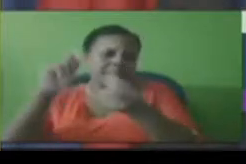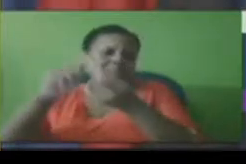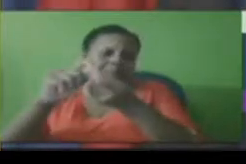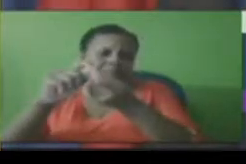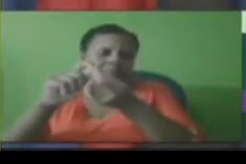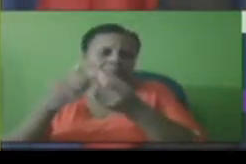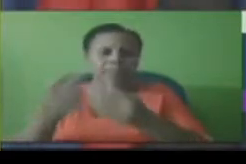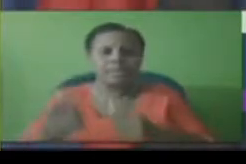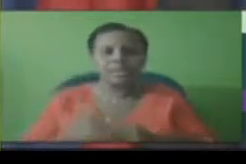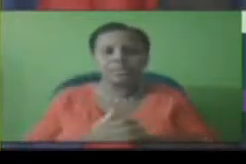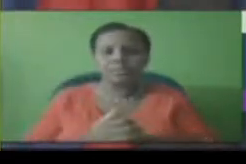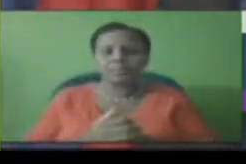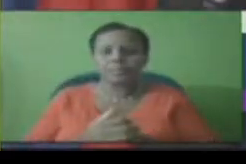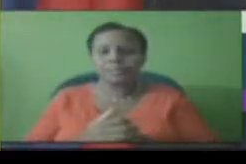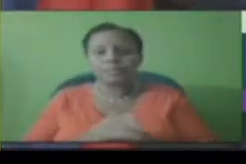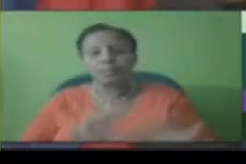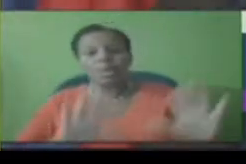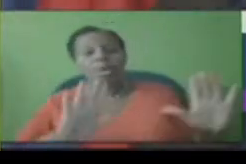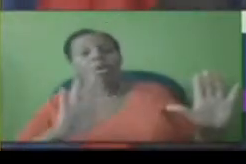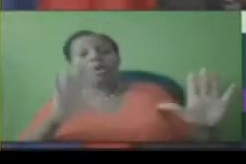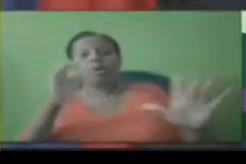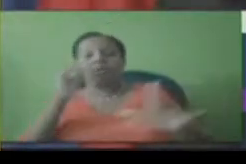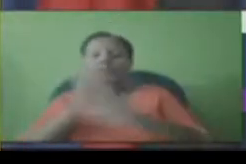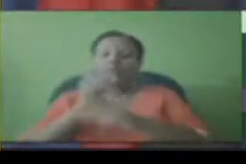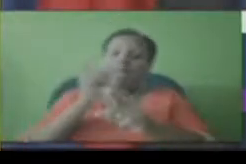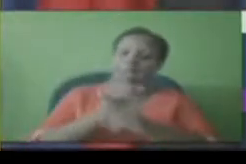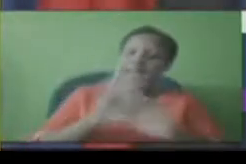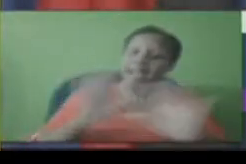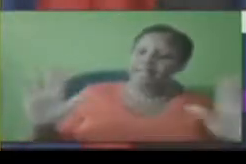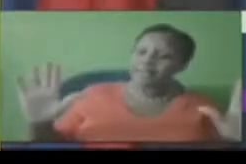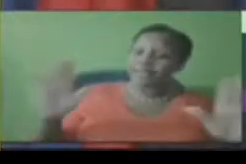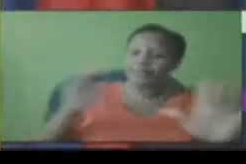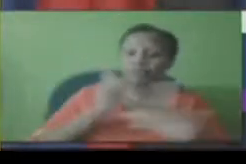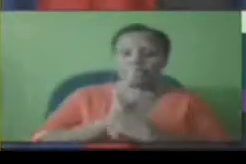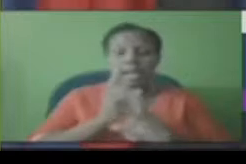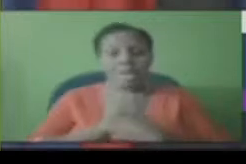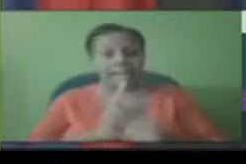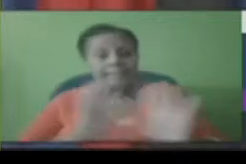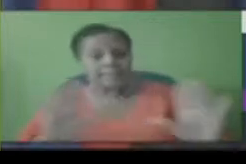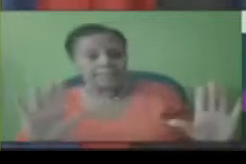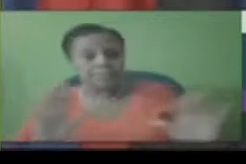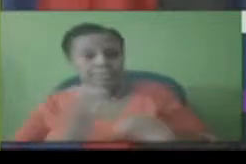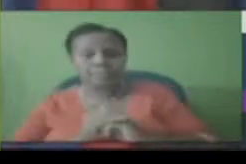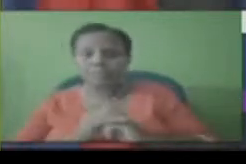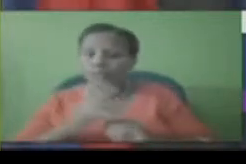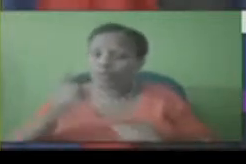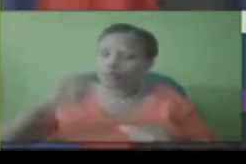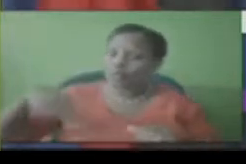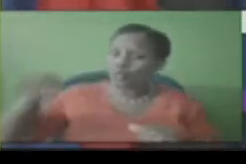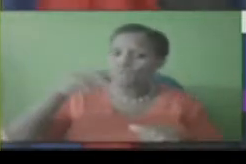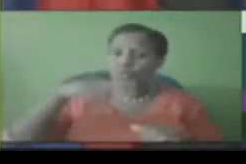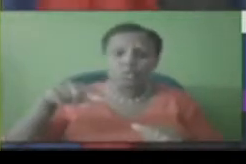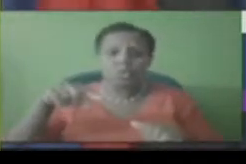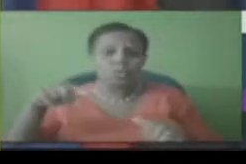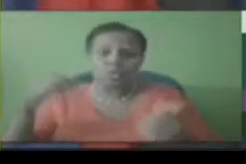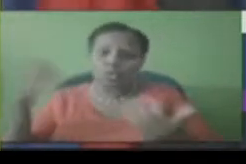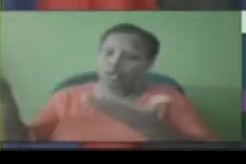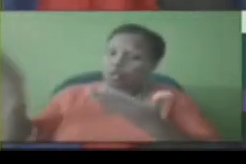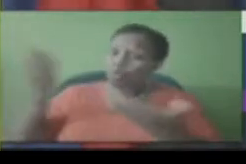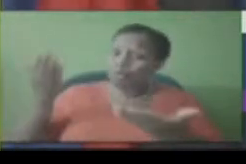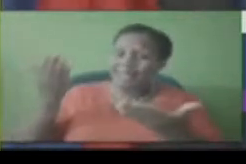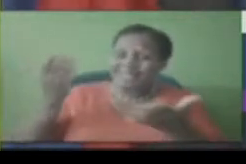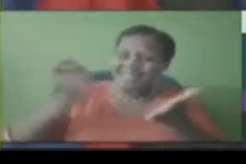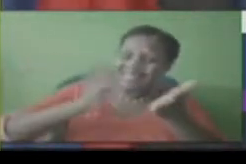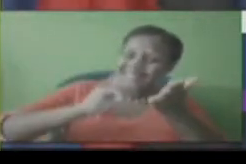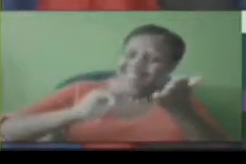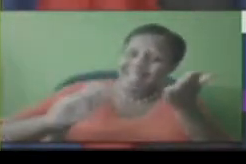of vaccines, from whether it is all the ones supplying, in signing your contract to purchase, in protection of